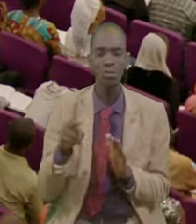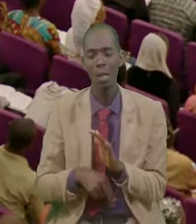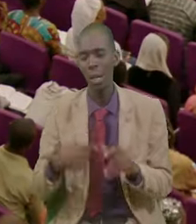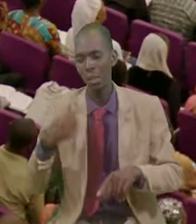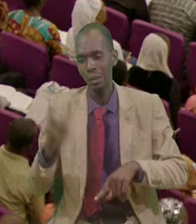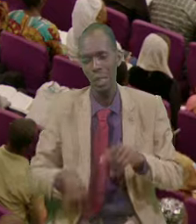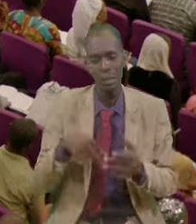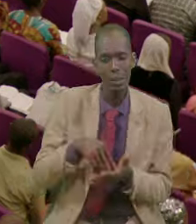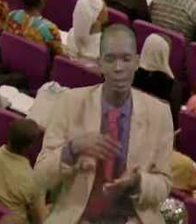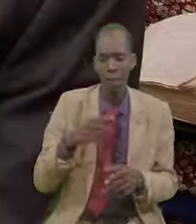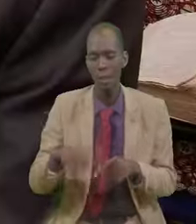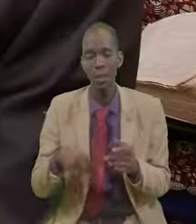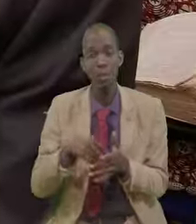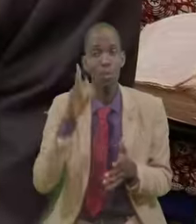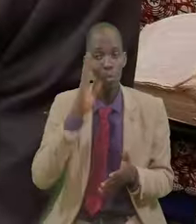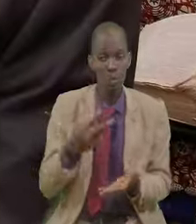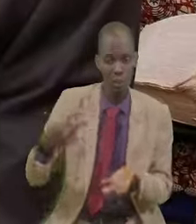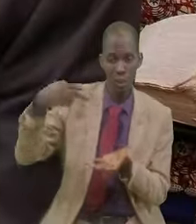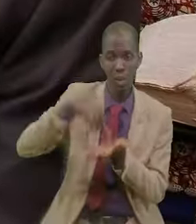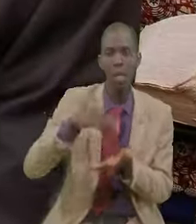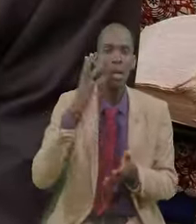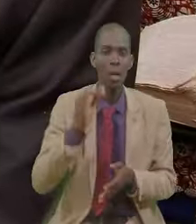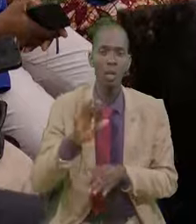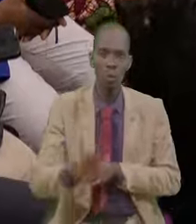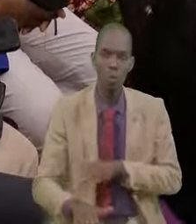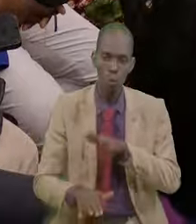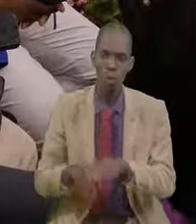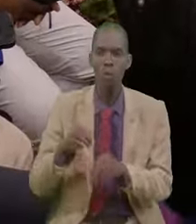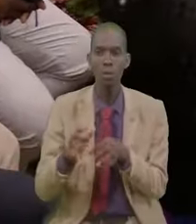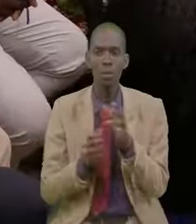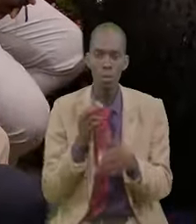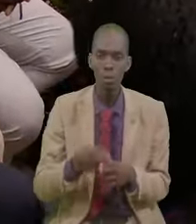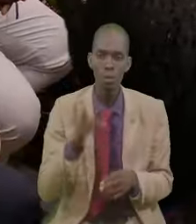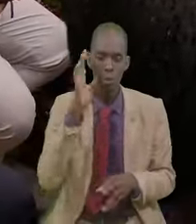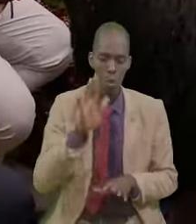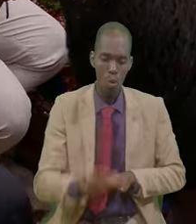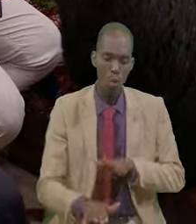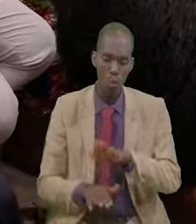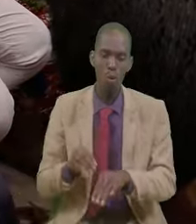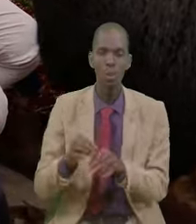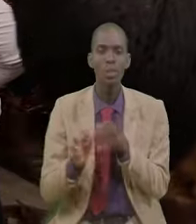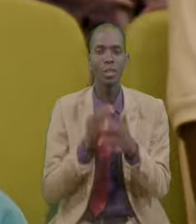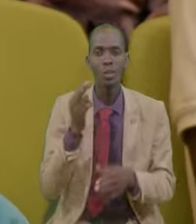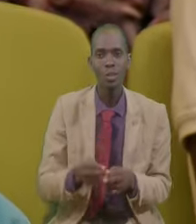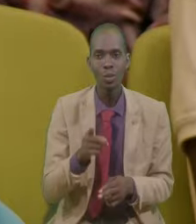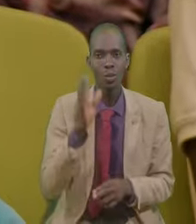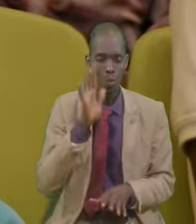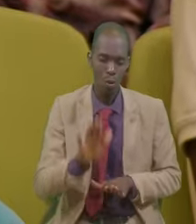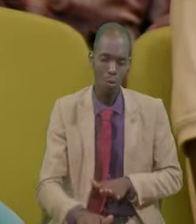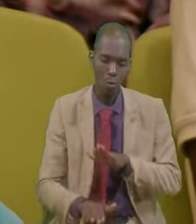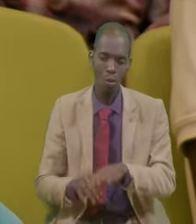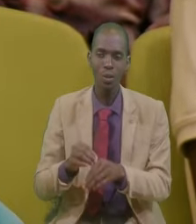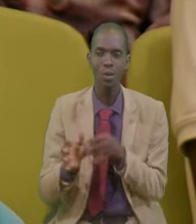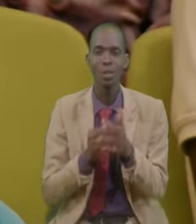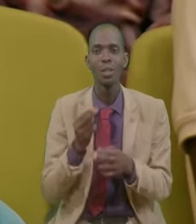you rise up and you walk. And you walk. And you walk. And you walk. It